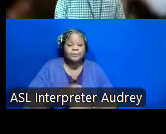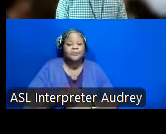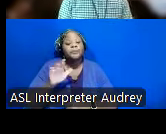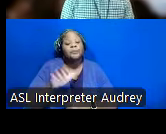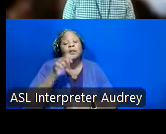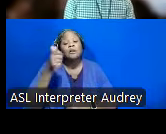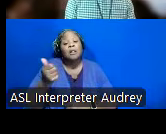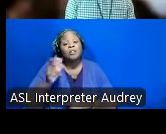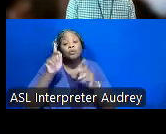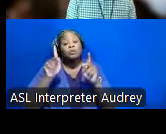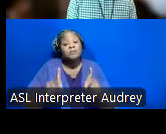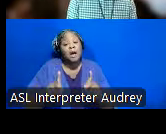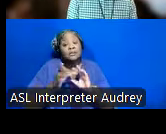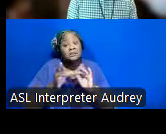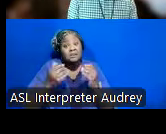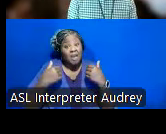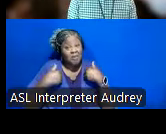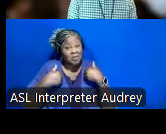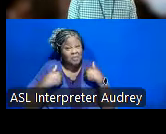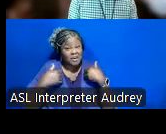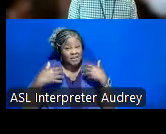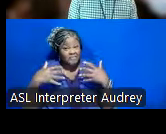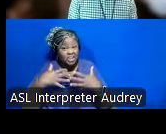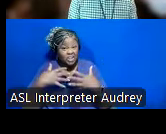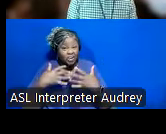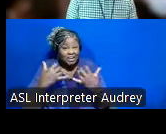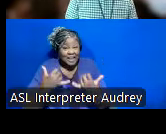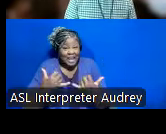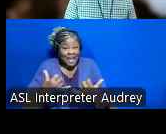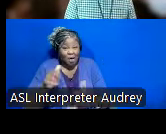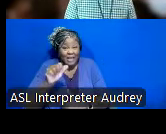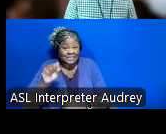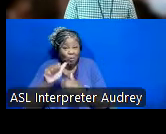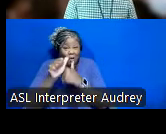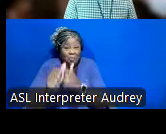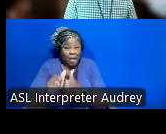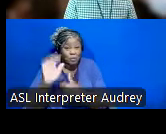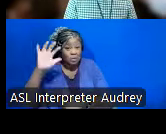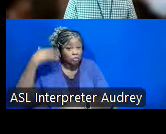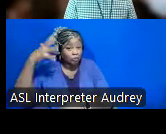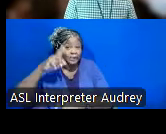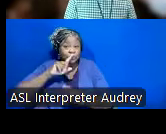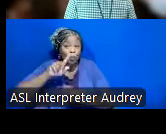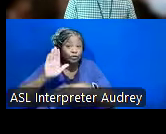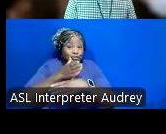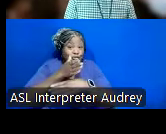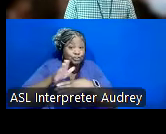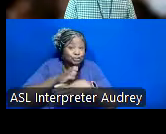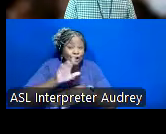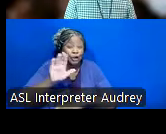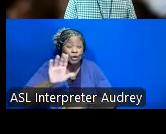Another respondent said, has there ever been a fear before now that SSA was going to comply with some crazy order to share all kinds of